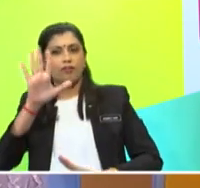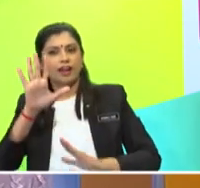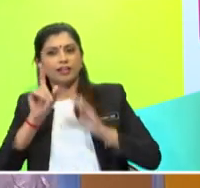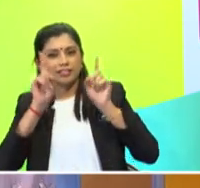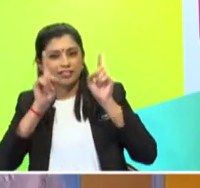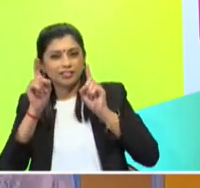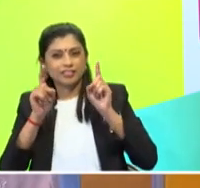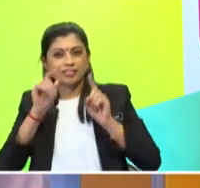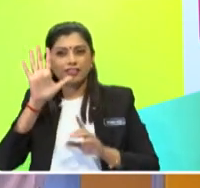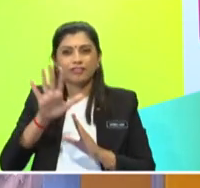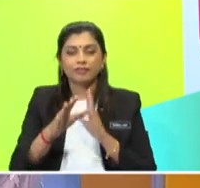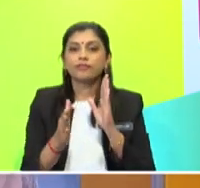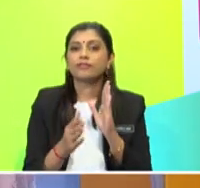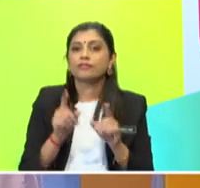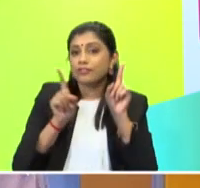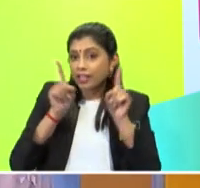Tepuk.